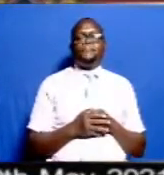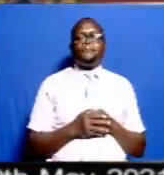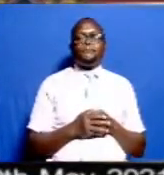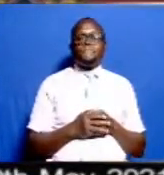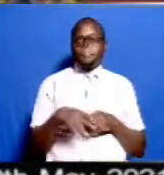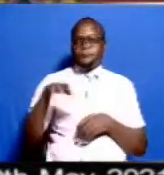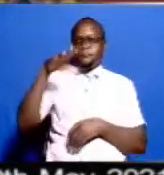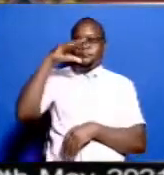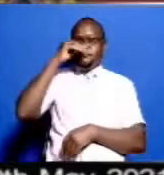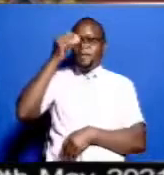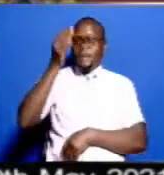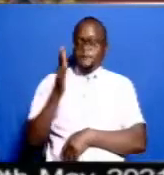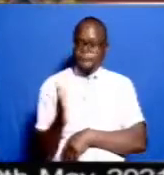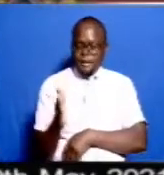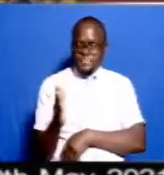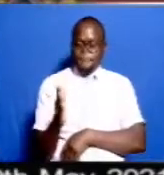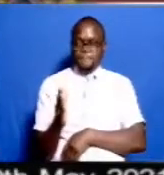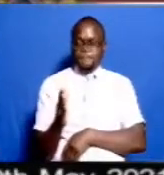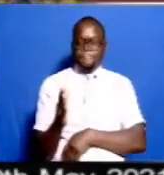Madam Speaker,